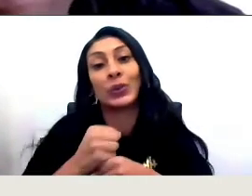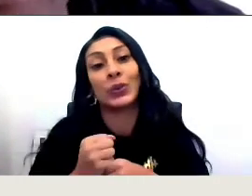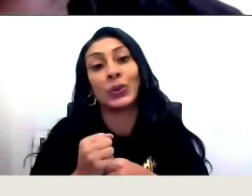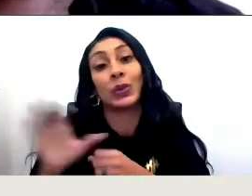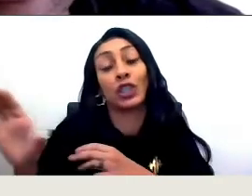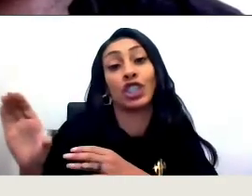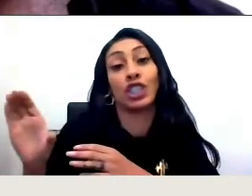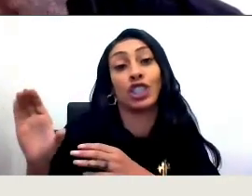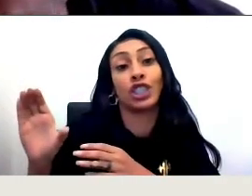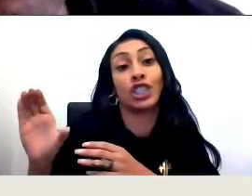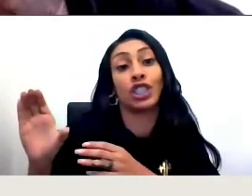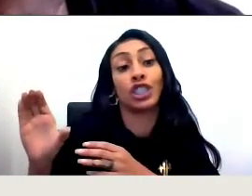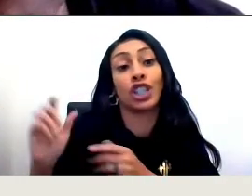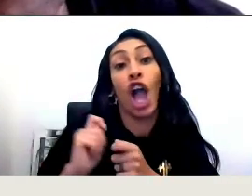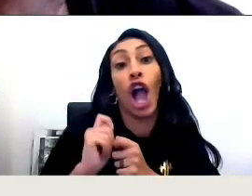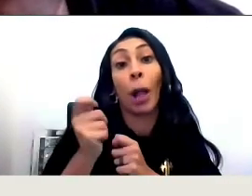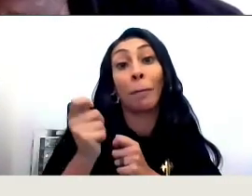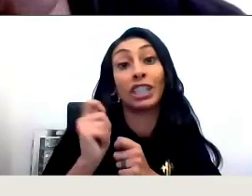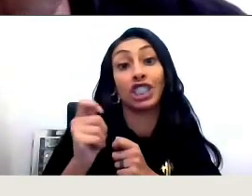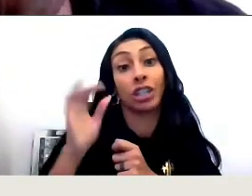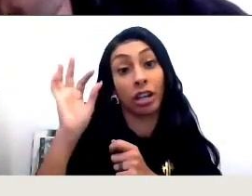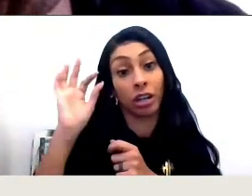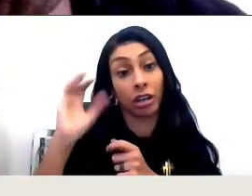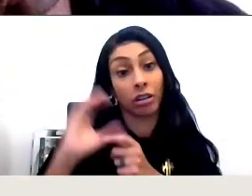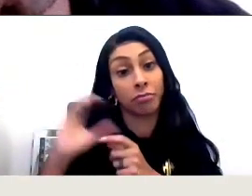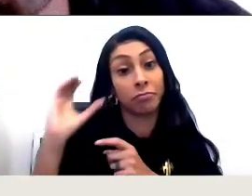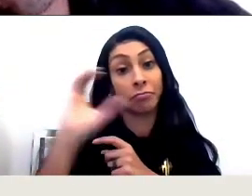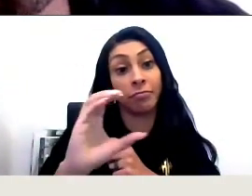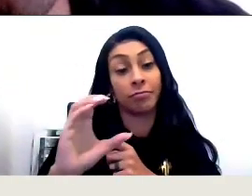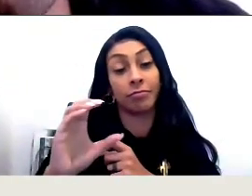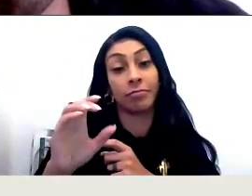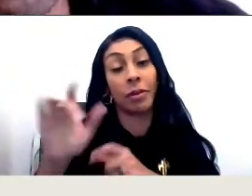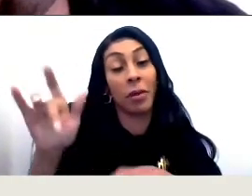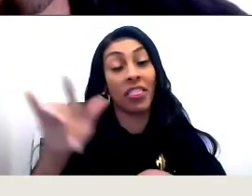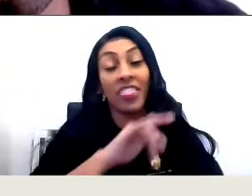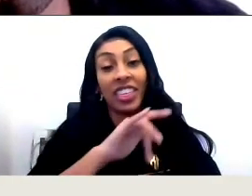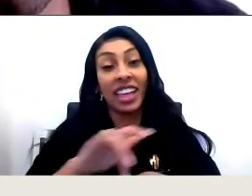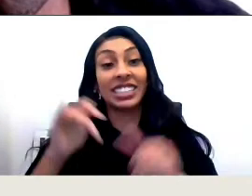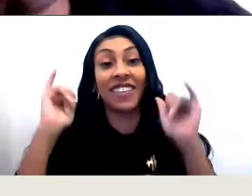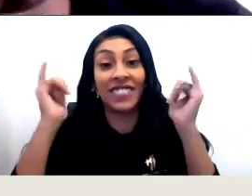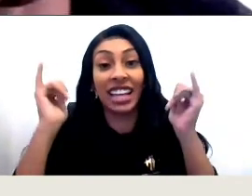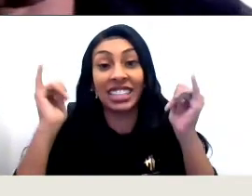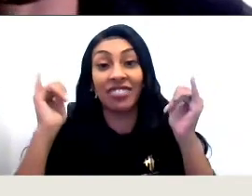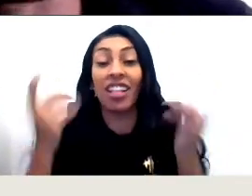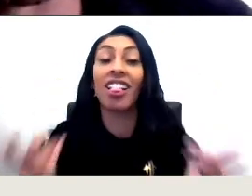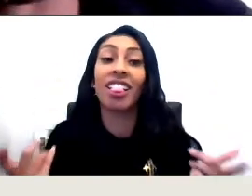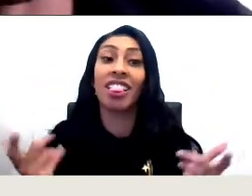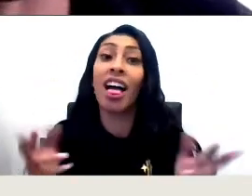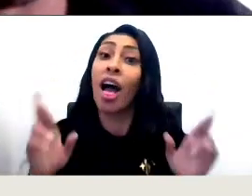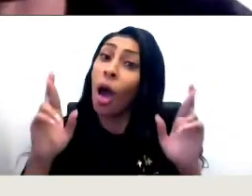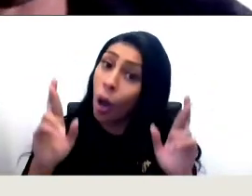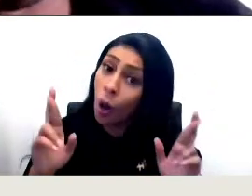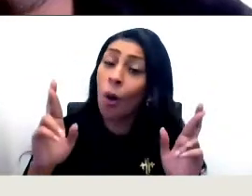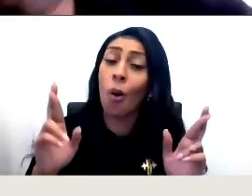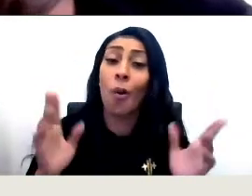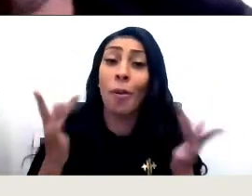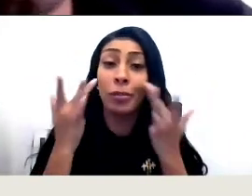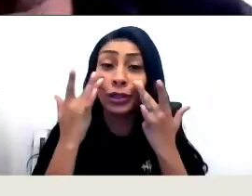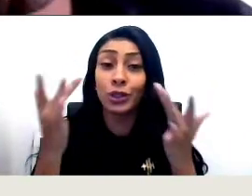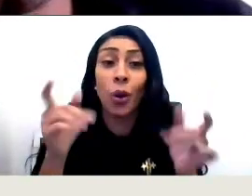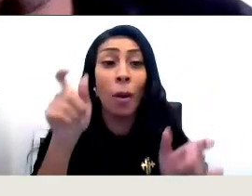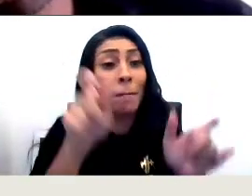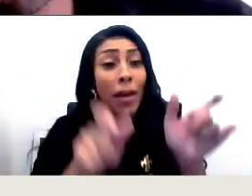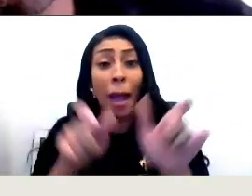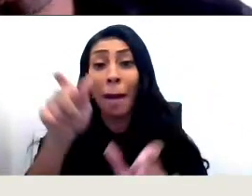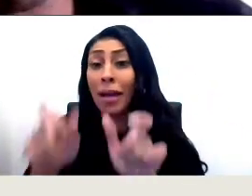commissioned by Manchester International Festival. And we're still hoping that we will be able to do this in front of the public,